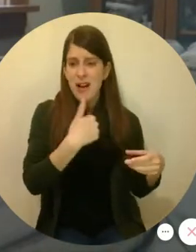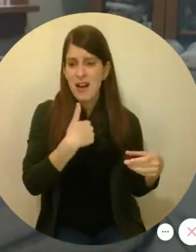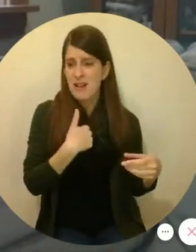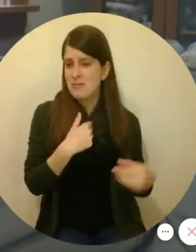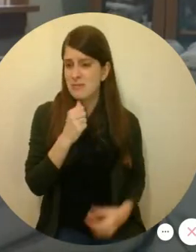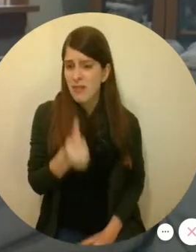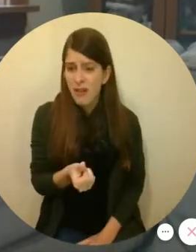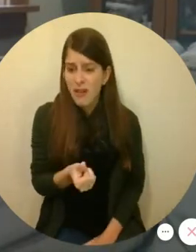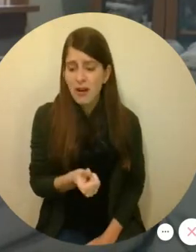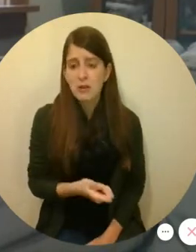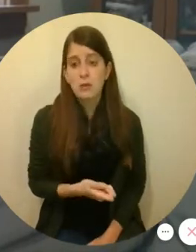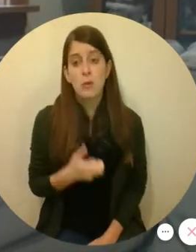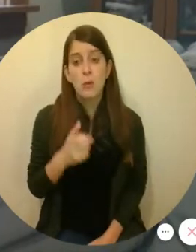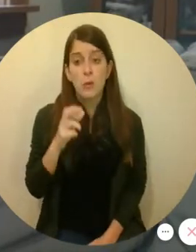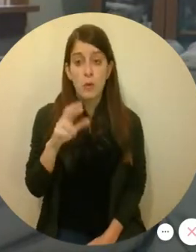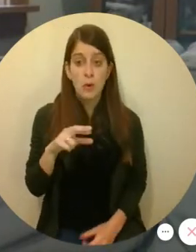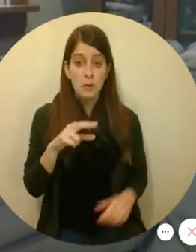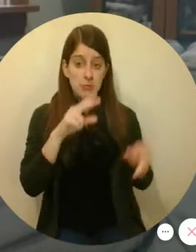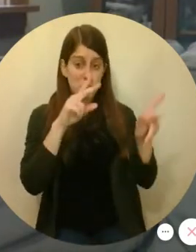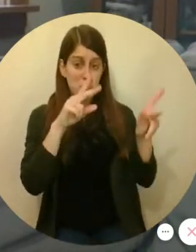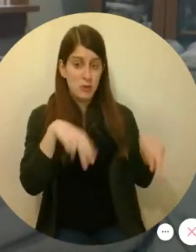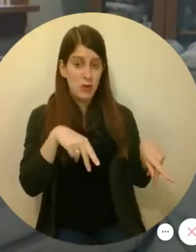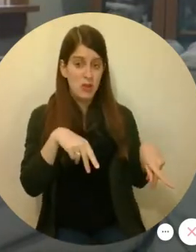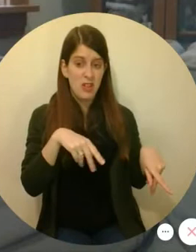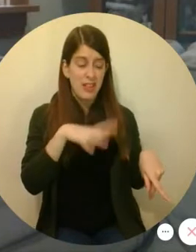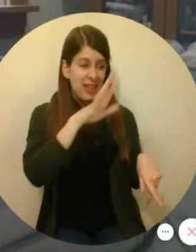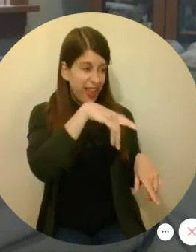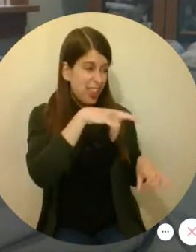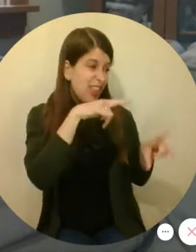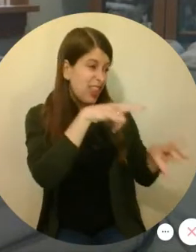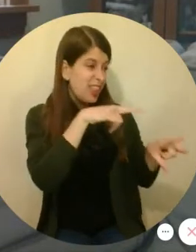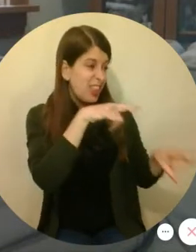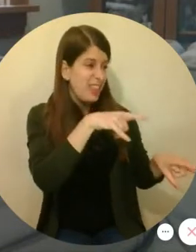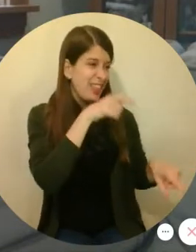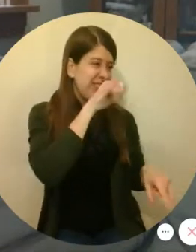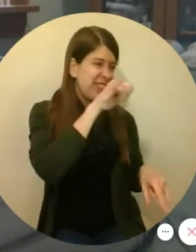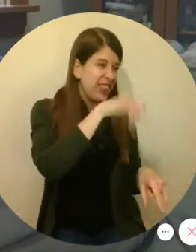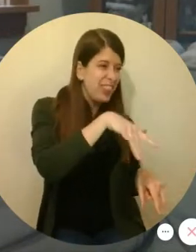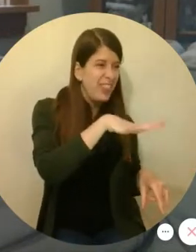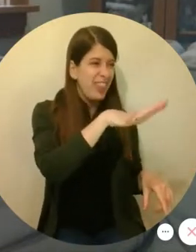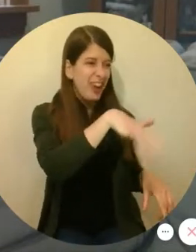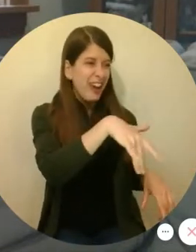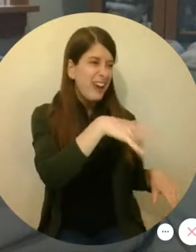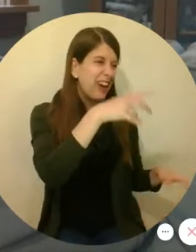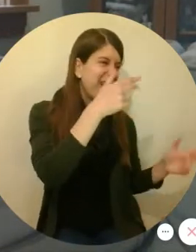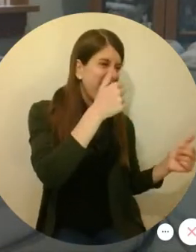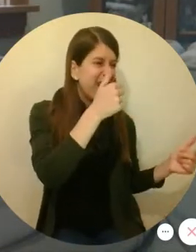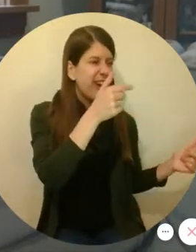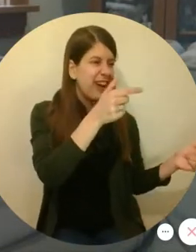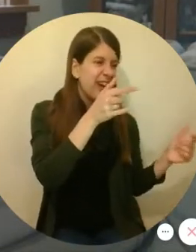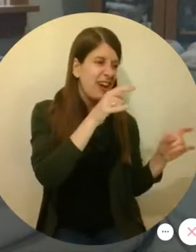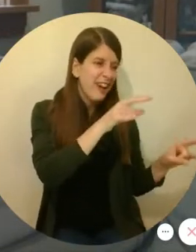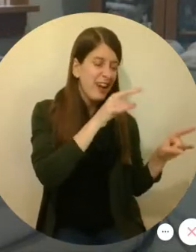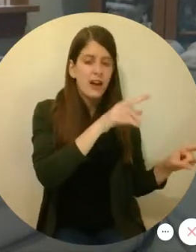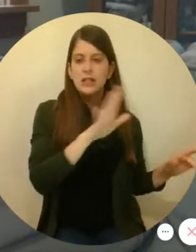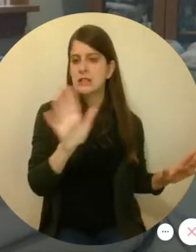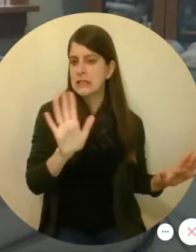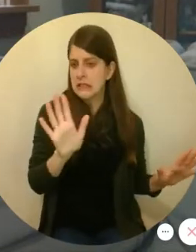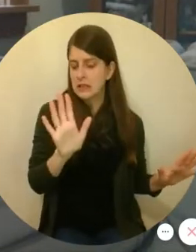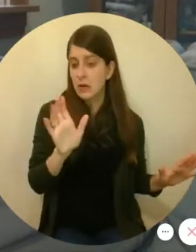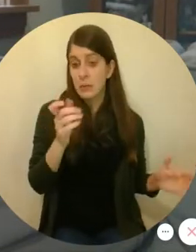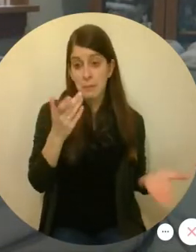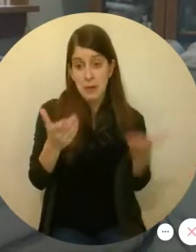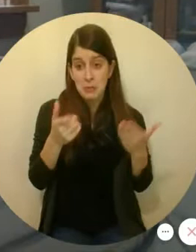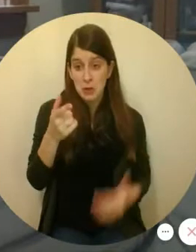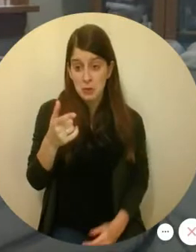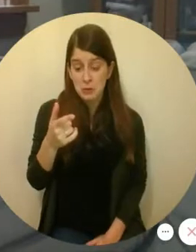be because someone's pointed out something about us and put us down for it. Could even be something that we